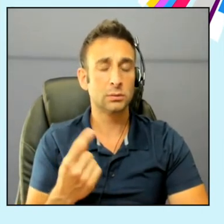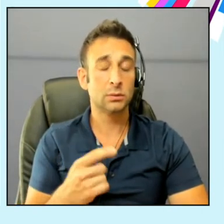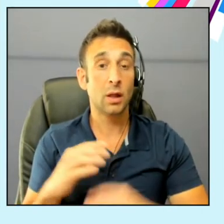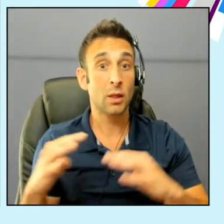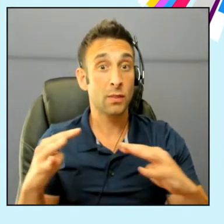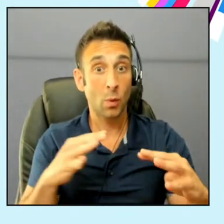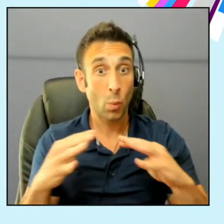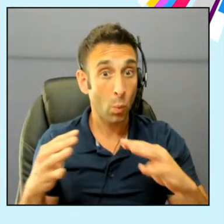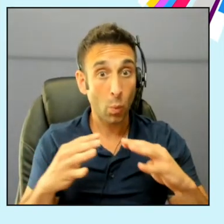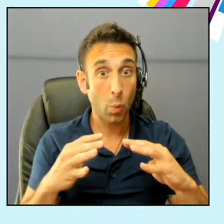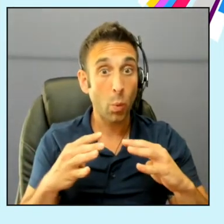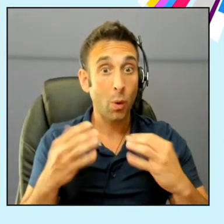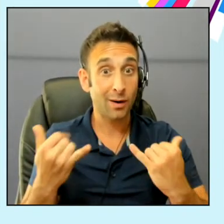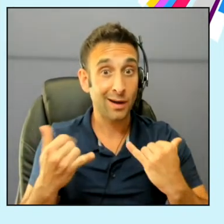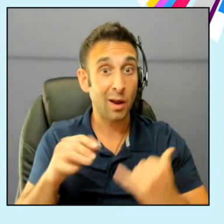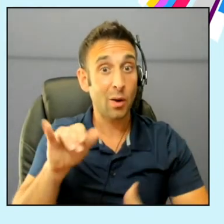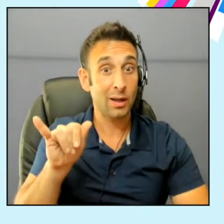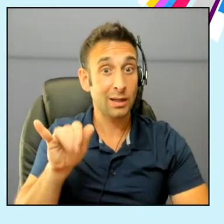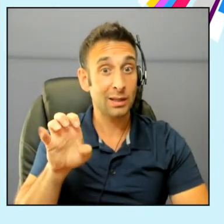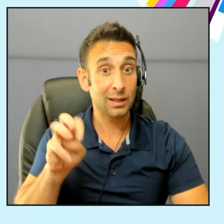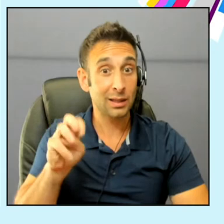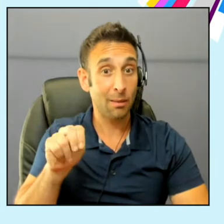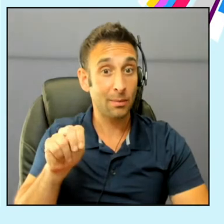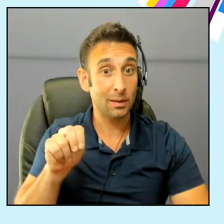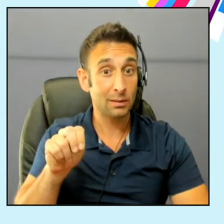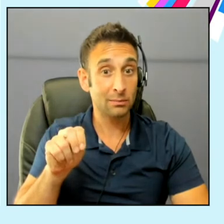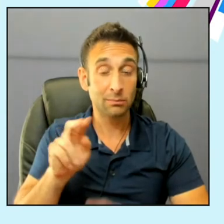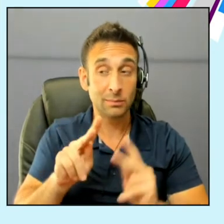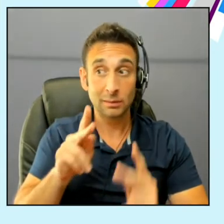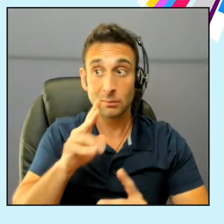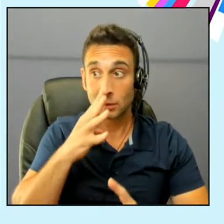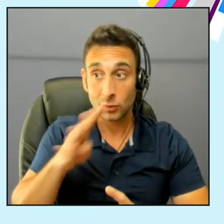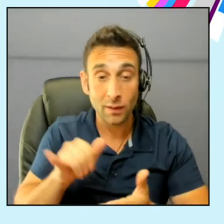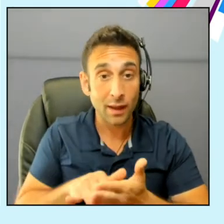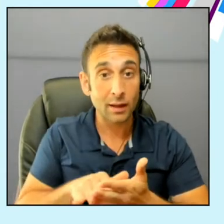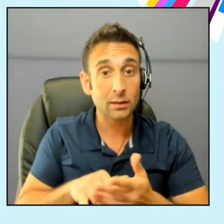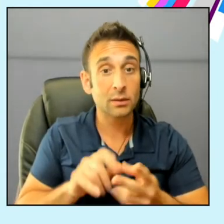which goes unnoticed. There's a war in Sudan,